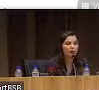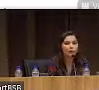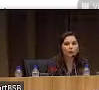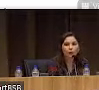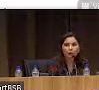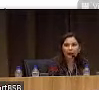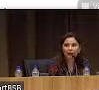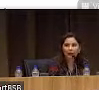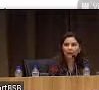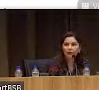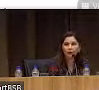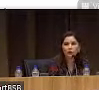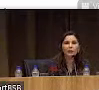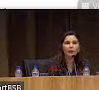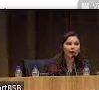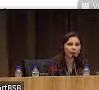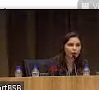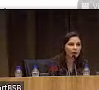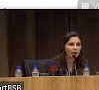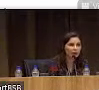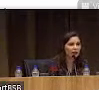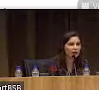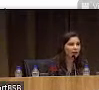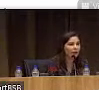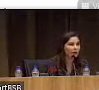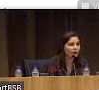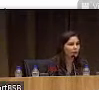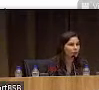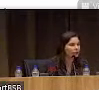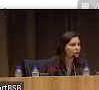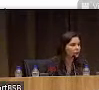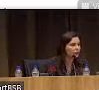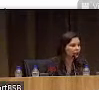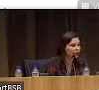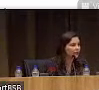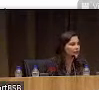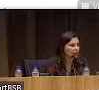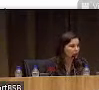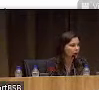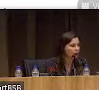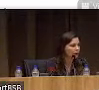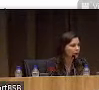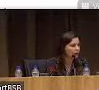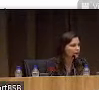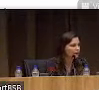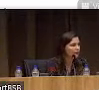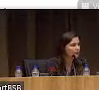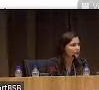the severe acute respiratory syndrome, we also,